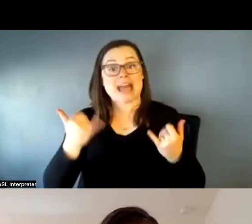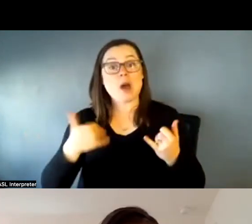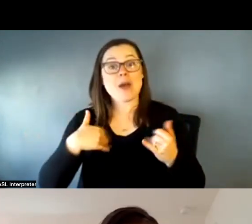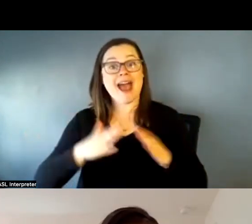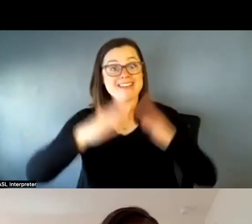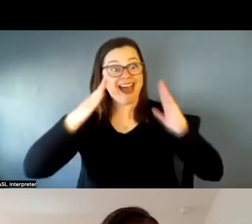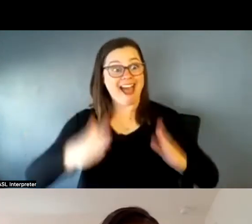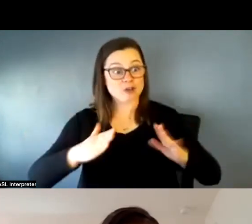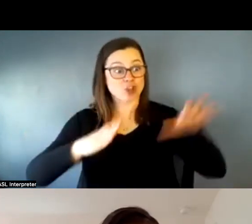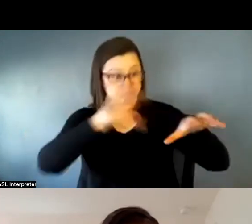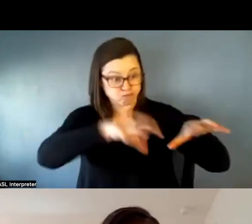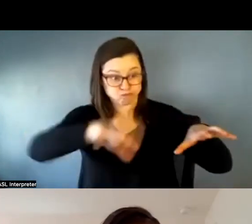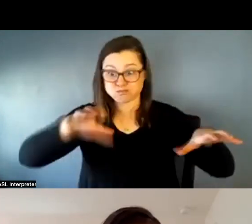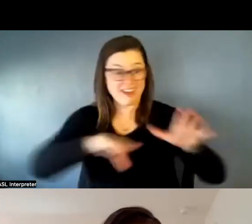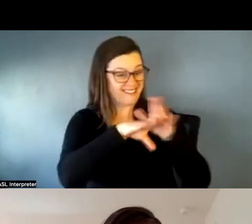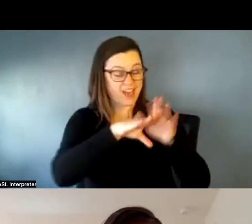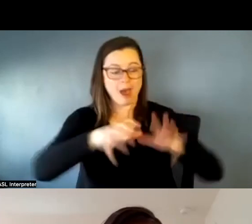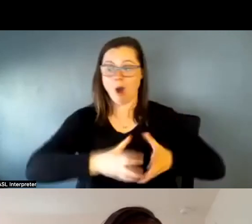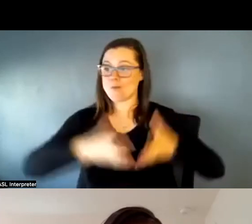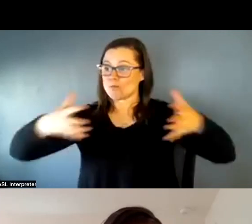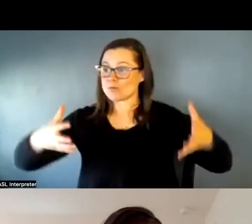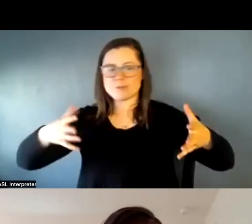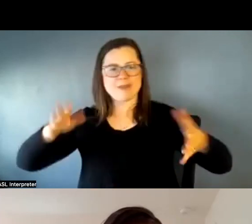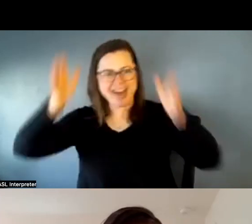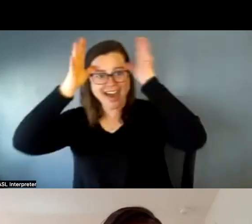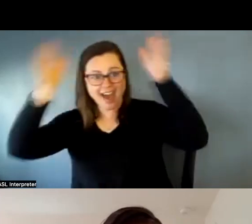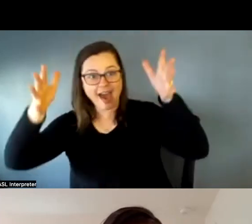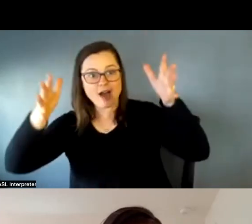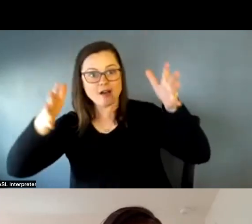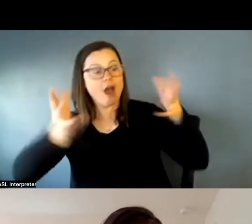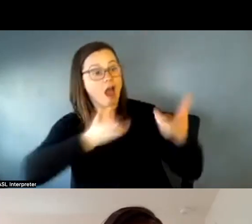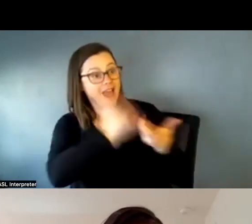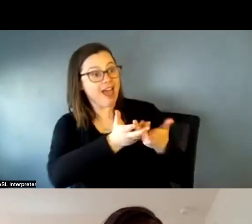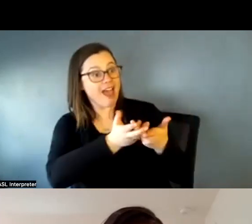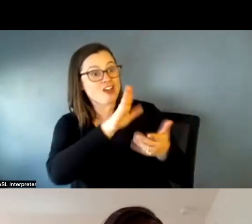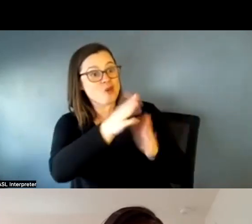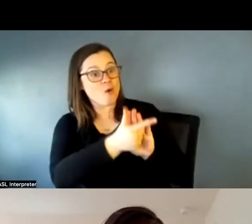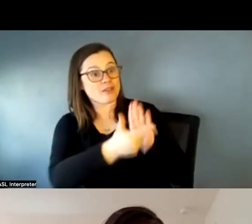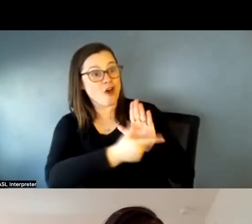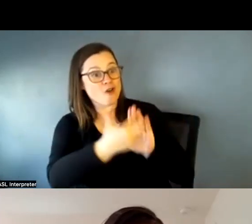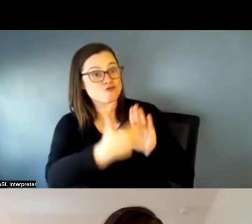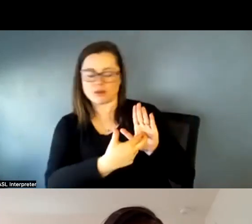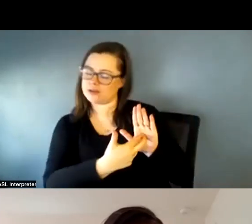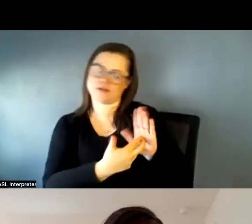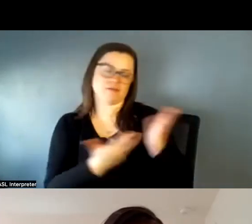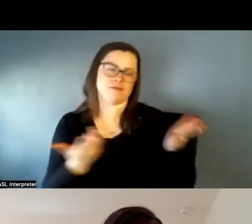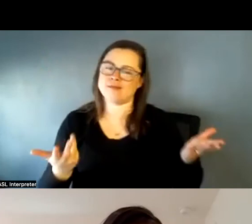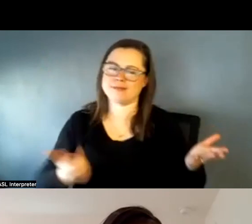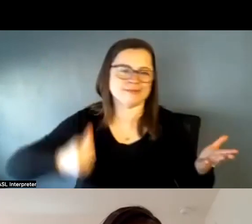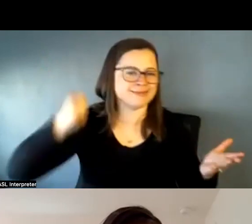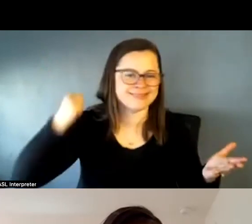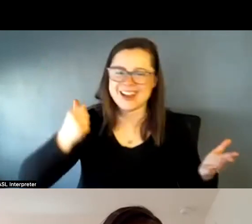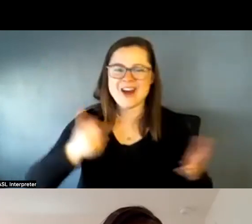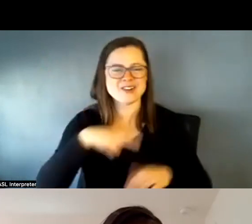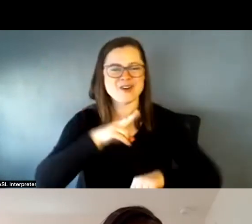So now they're walking through driveways and lawns and backyards